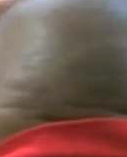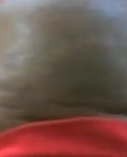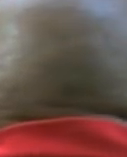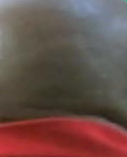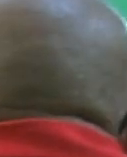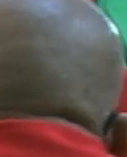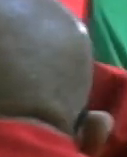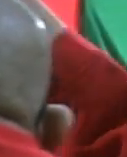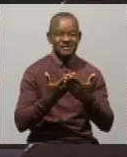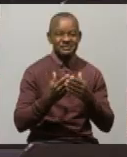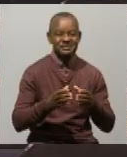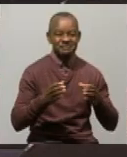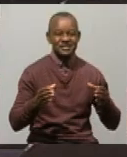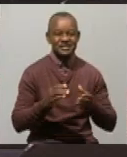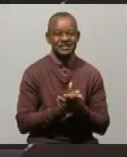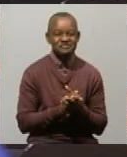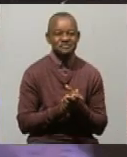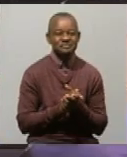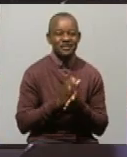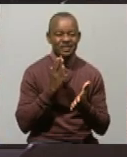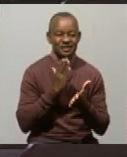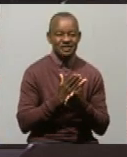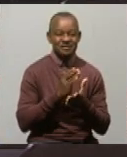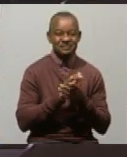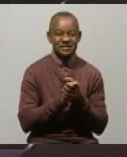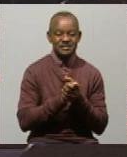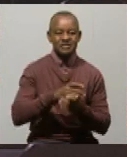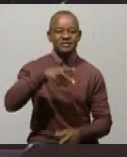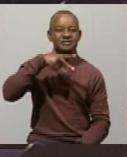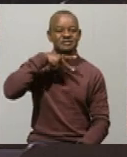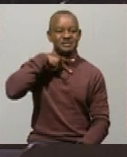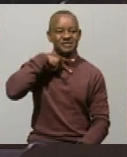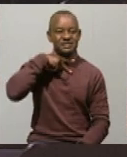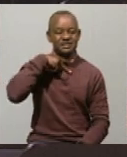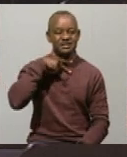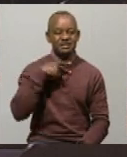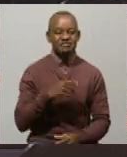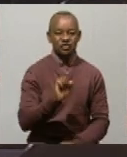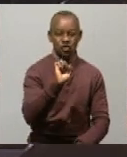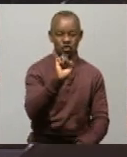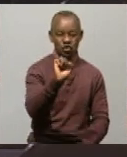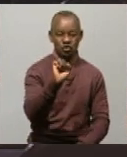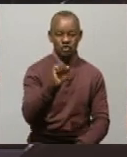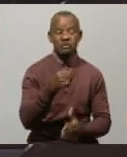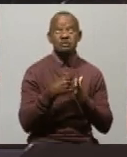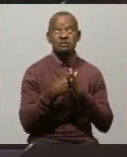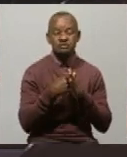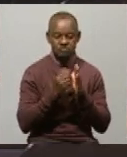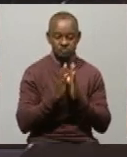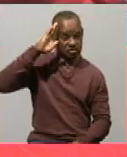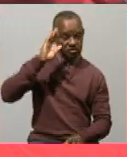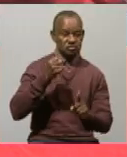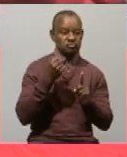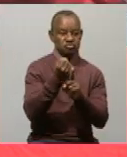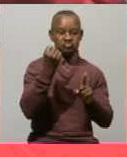economic development. Kinkop further says the meeting calls for an urgent end of what he